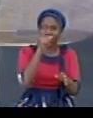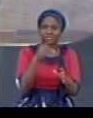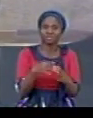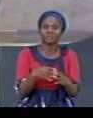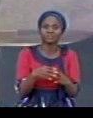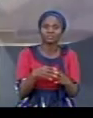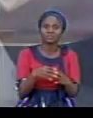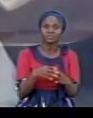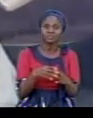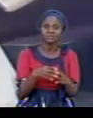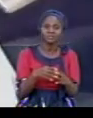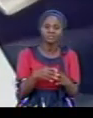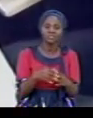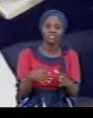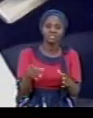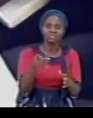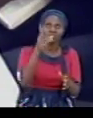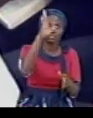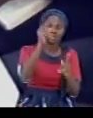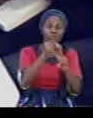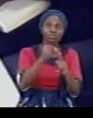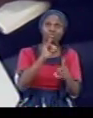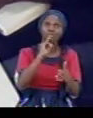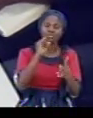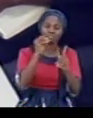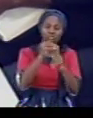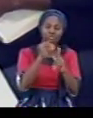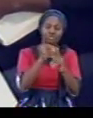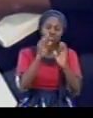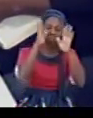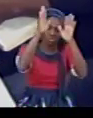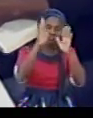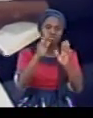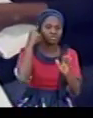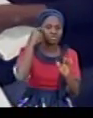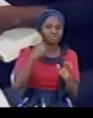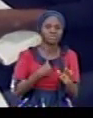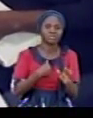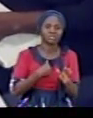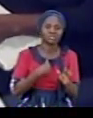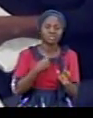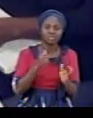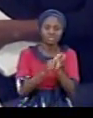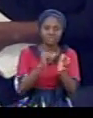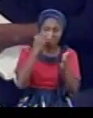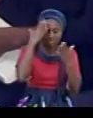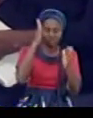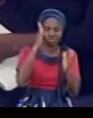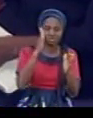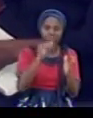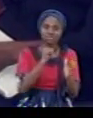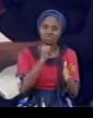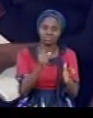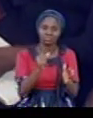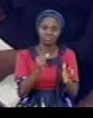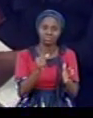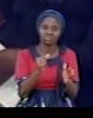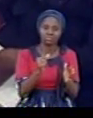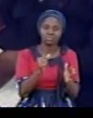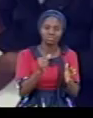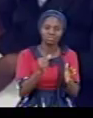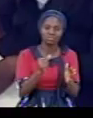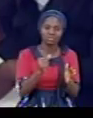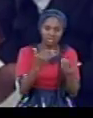me, which I knew not. Here, I beseech thee, and I will speak. I